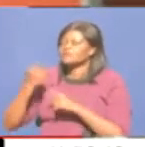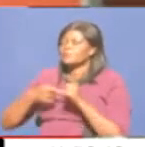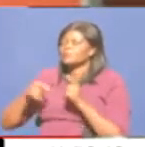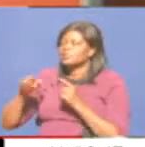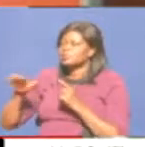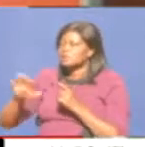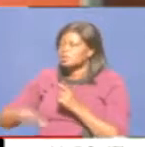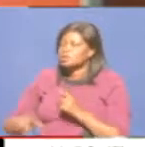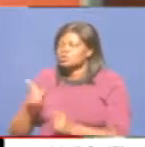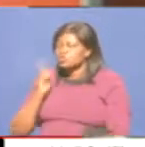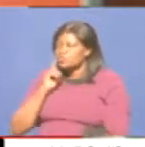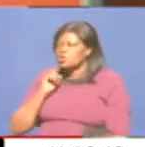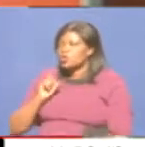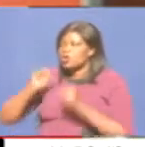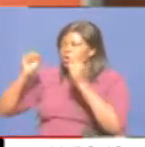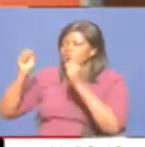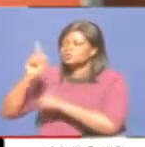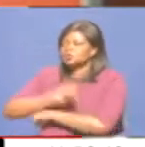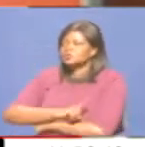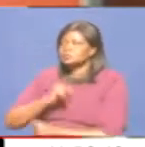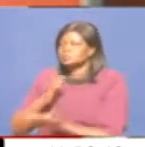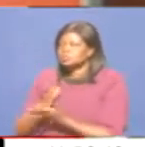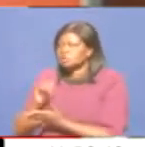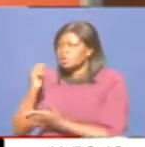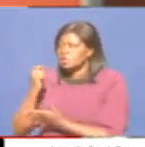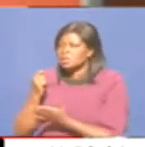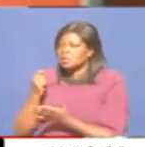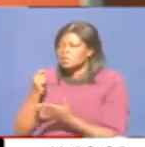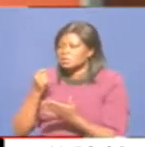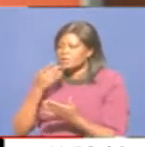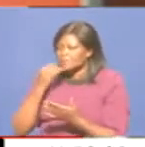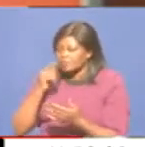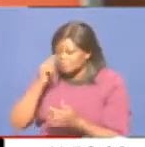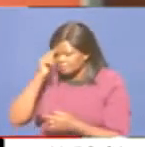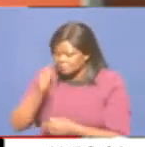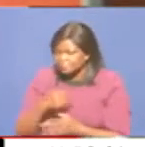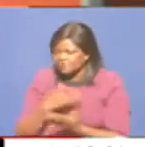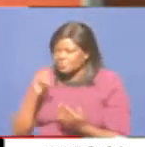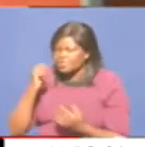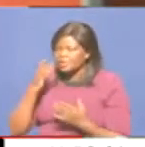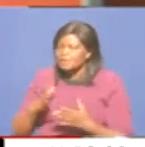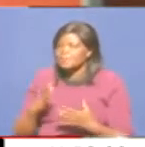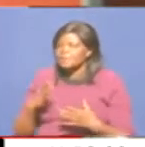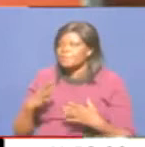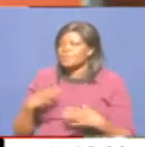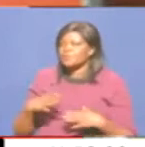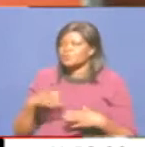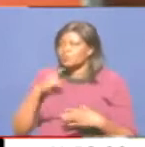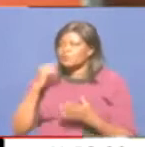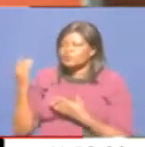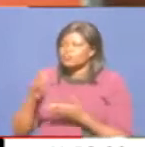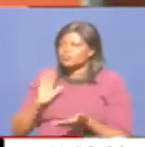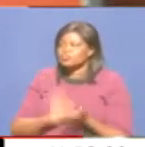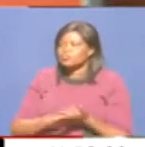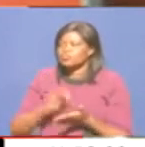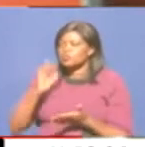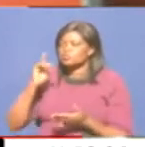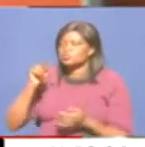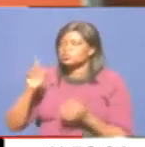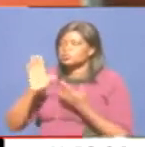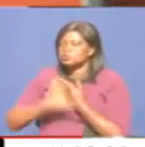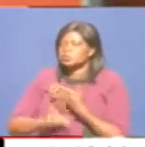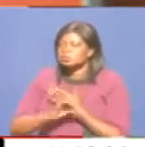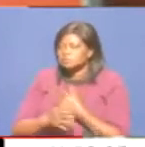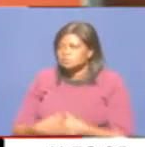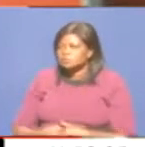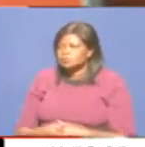Day, is at least, you know, Kenyans to give respect to every Kenyan who has brought glory to this country. And I say this, not only talking